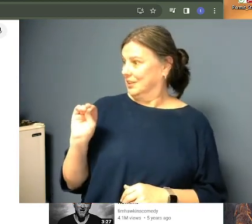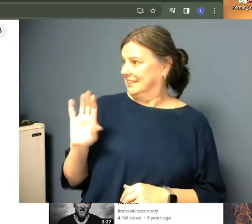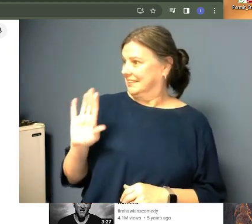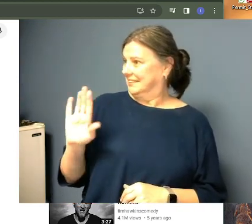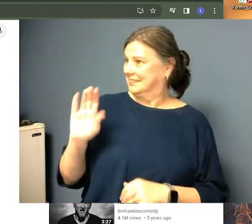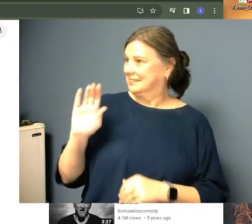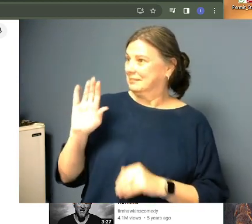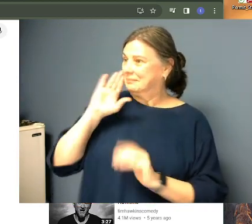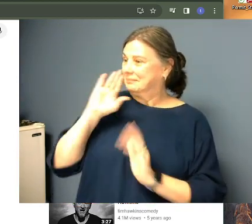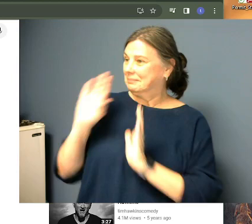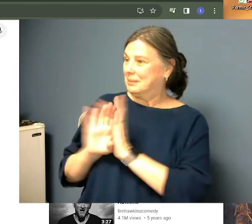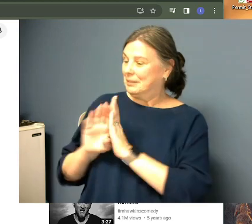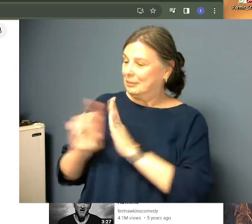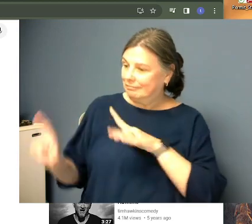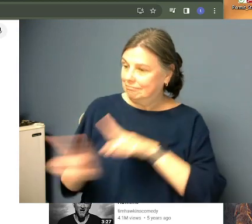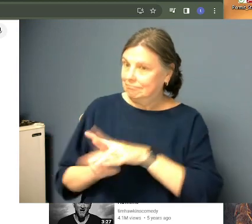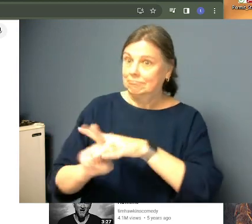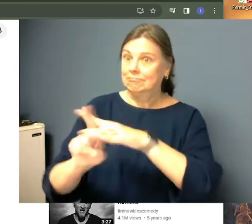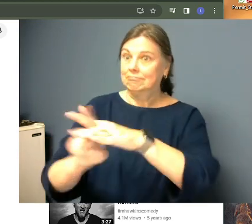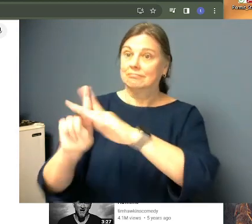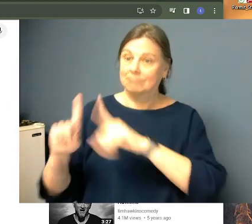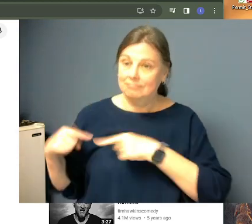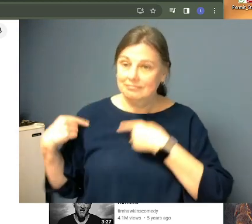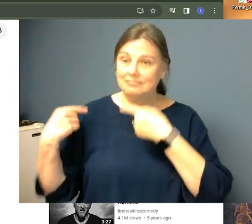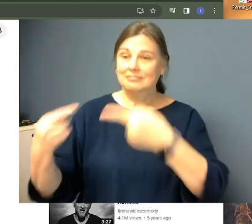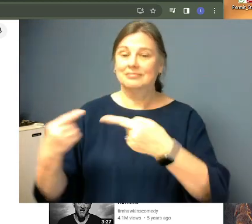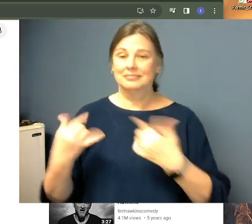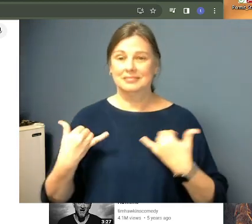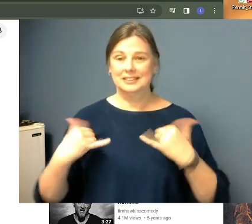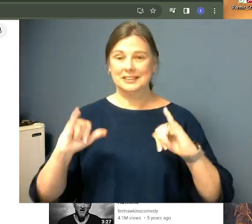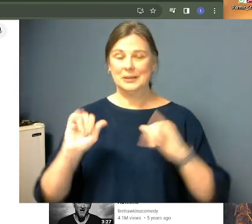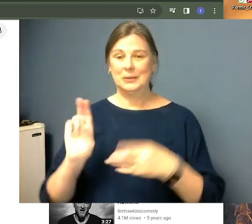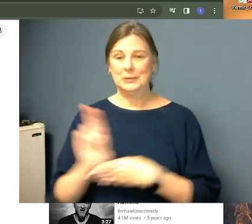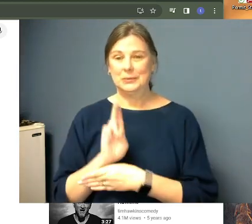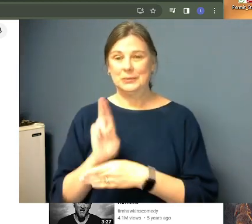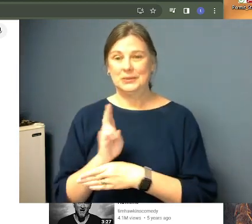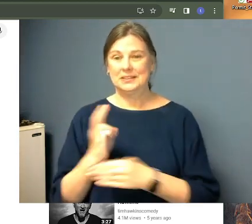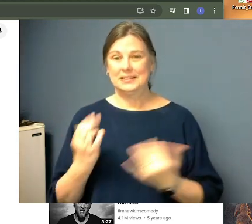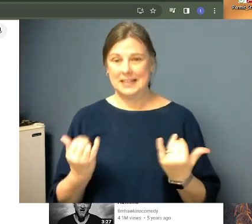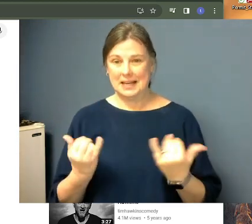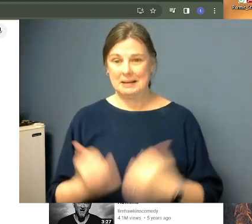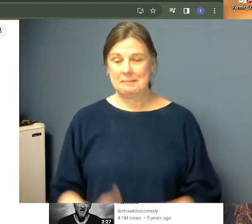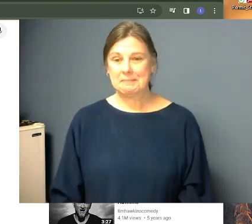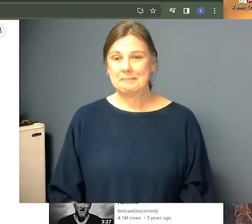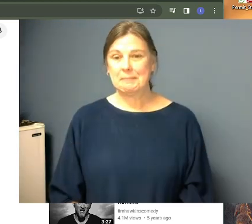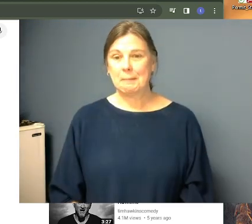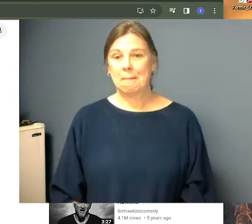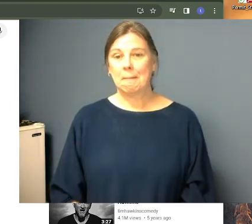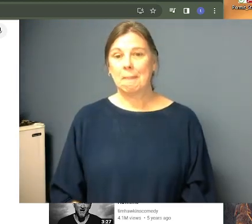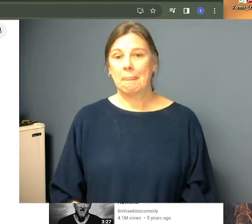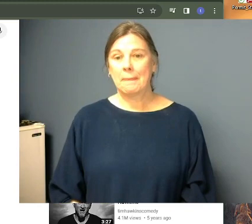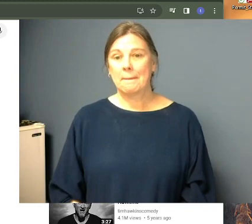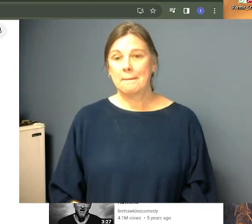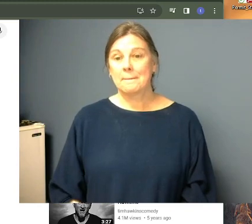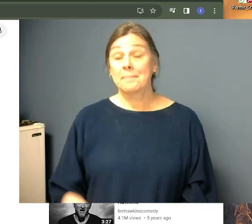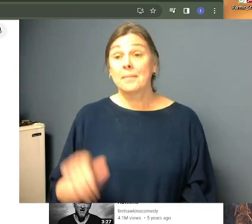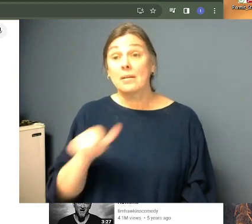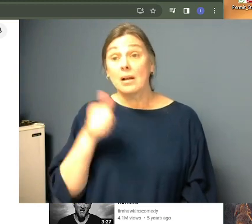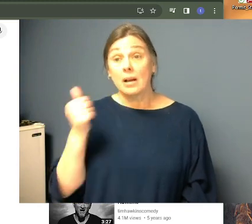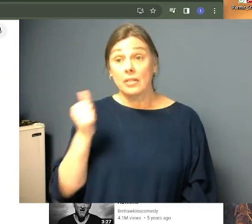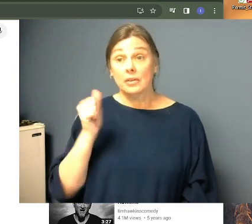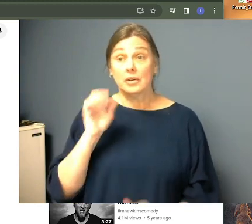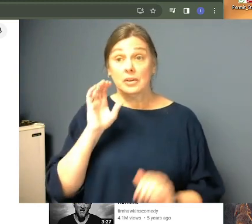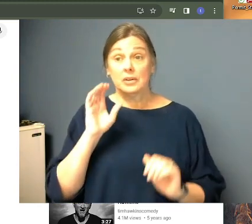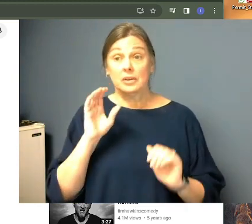into our advertising. Now, the other images of propaganda that you have on